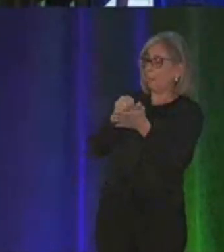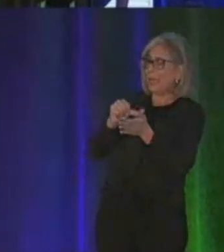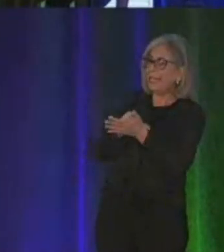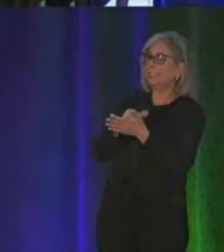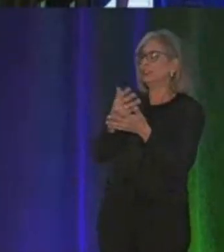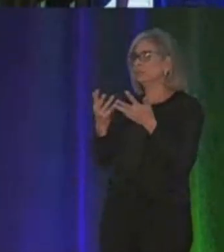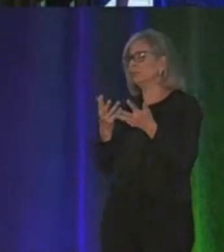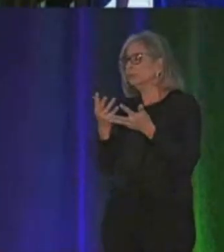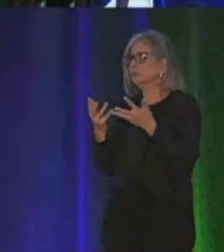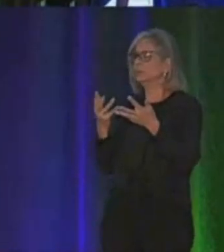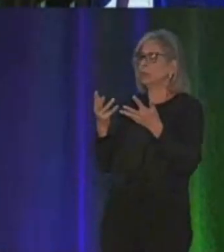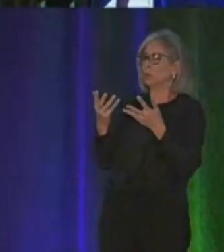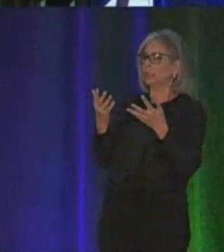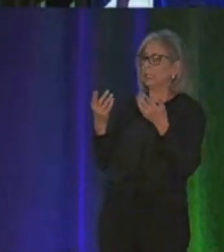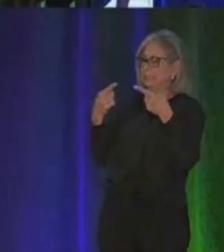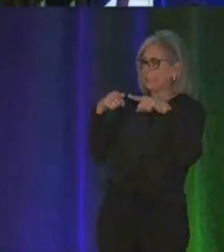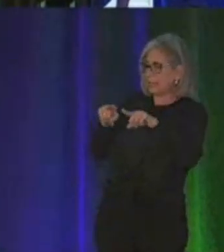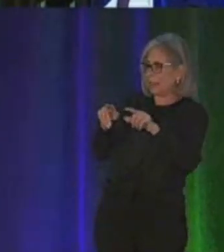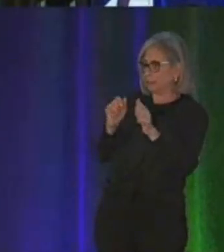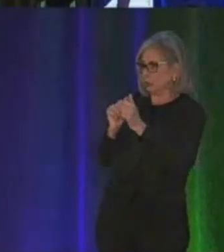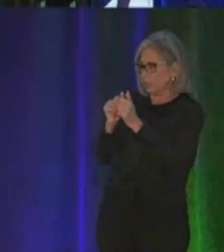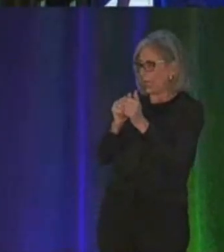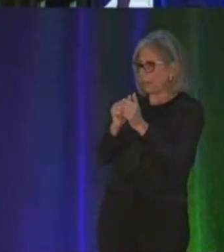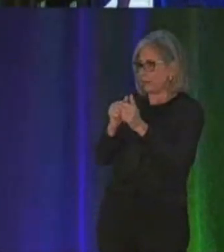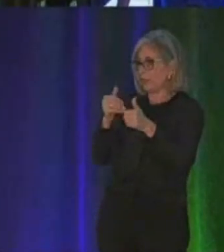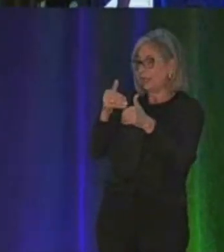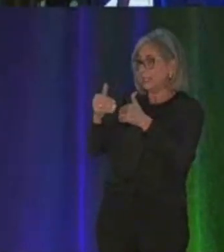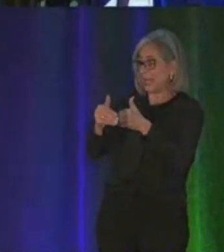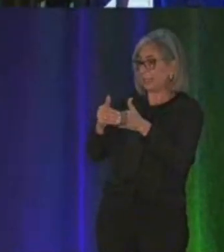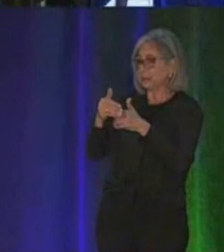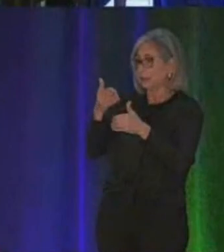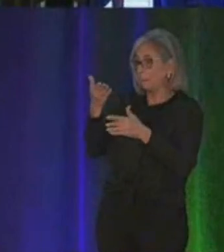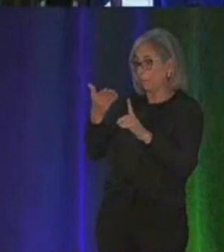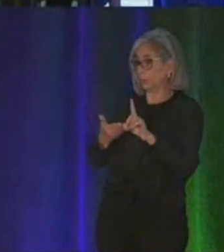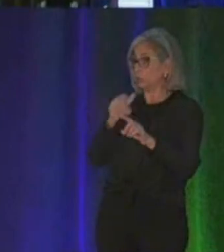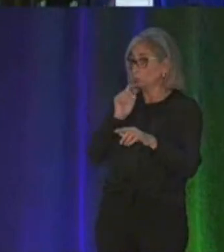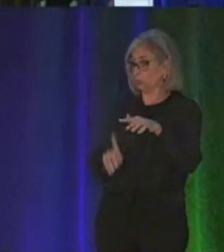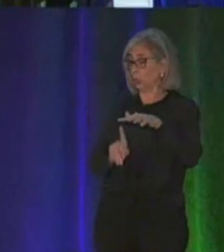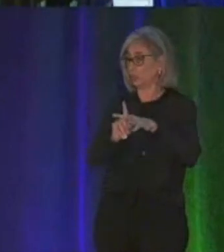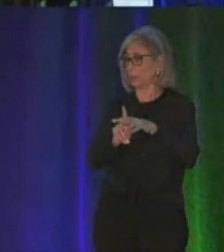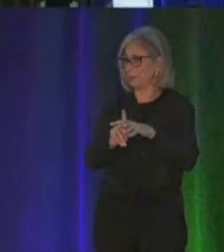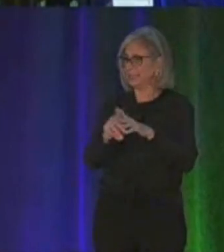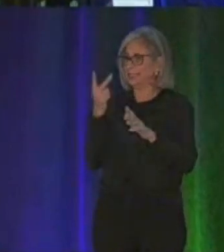like recompute it asynchronously. So the next person that shows up gets a new version of it.